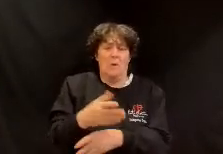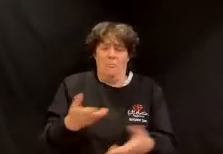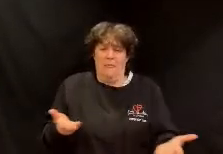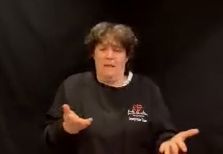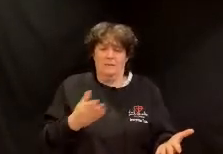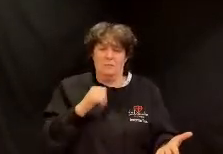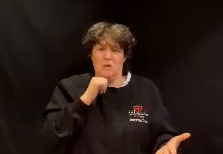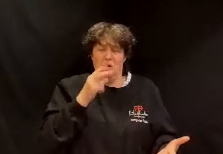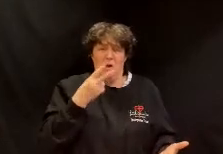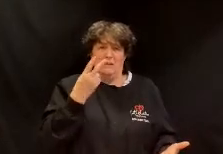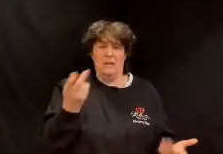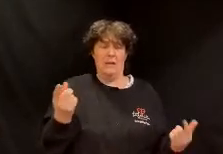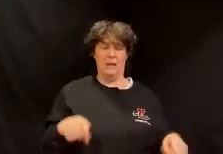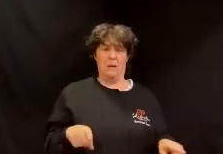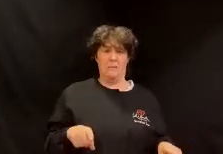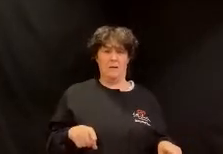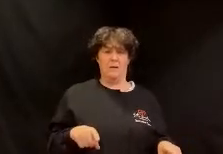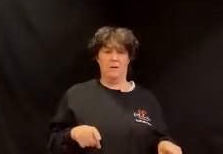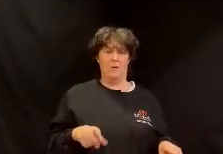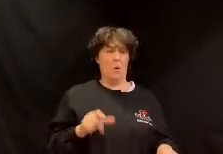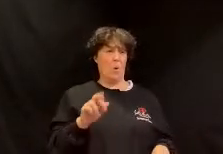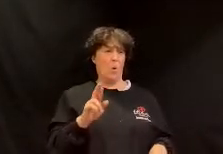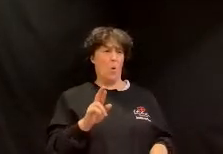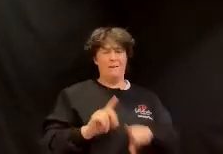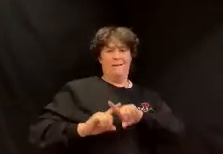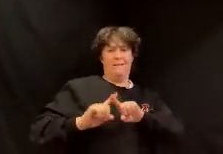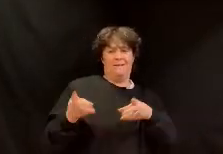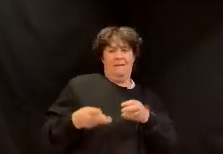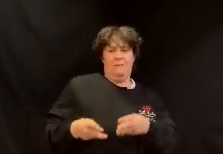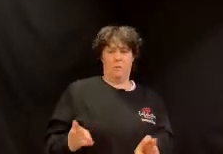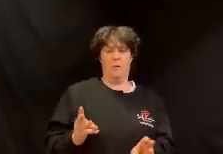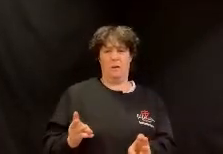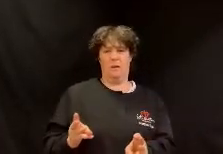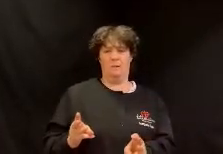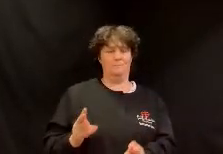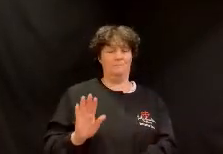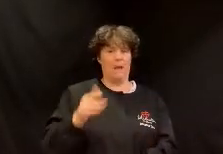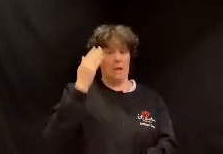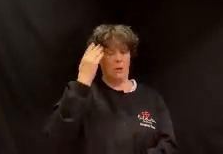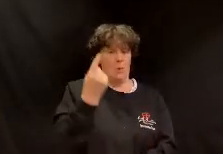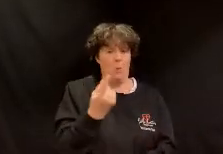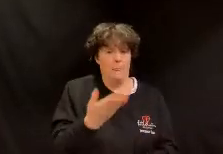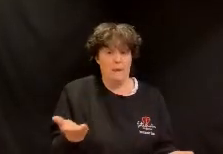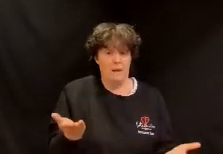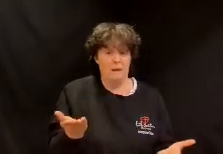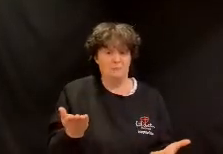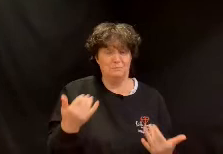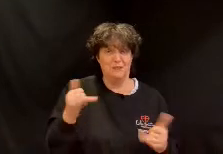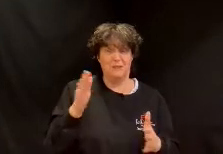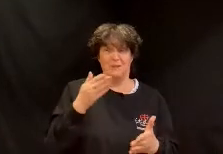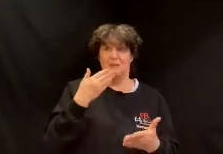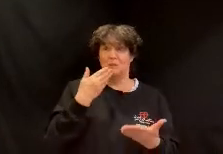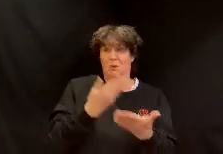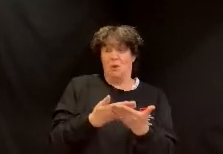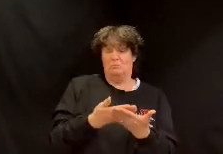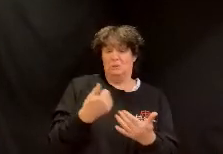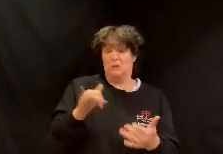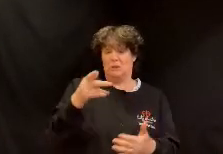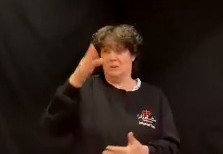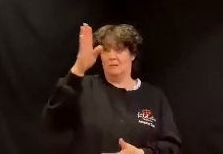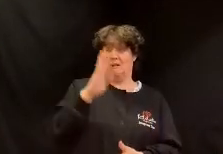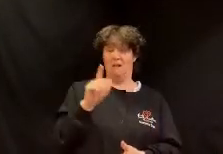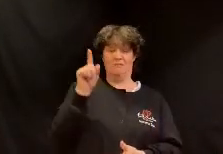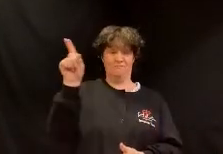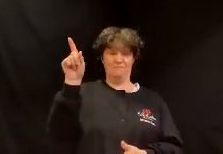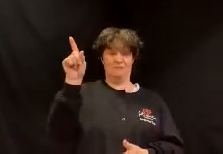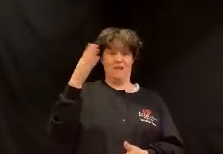we thought would be this way. I don't have all the answers. But I know one thing. He's still God. He's still good. And